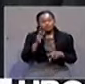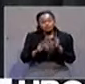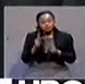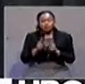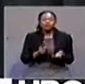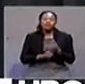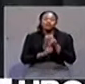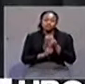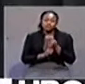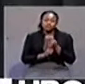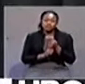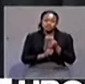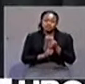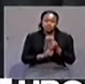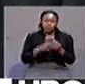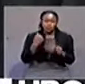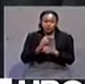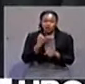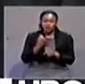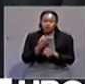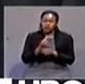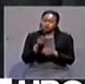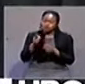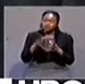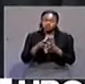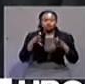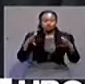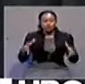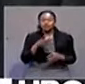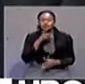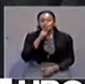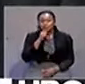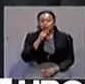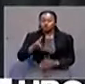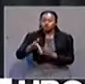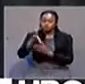of the efforts of this great man of God.